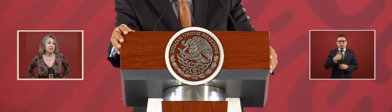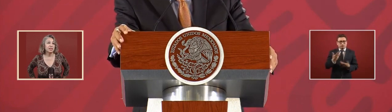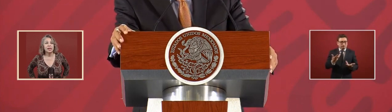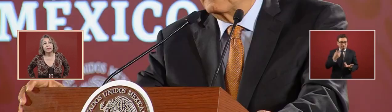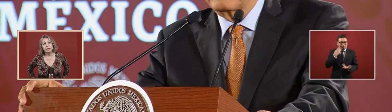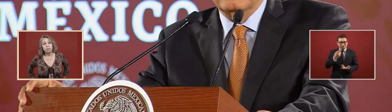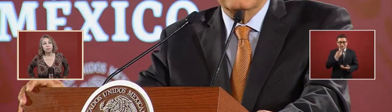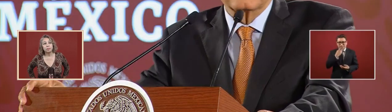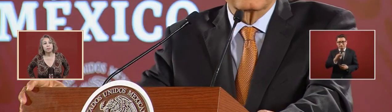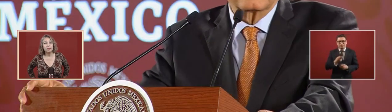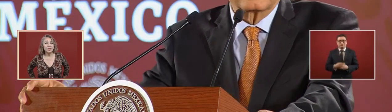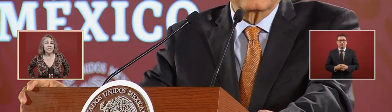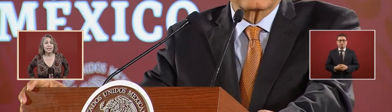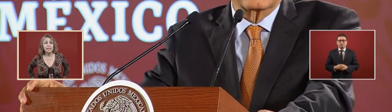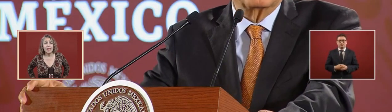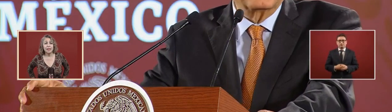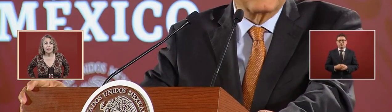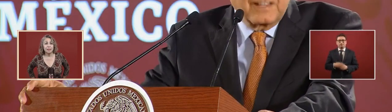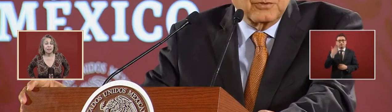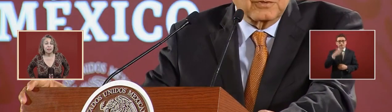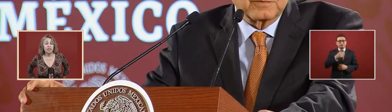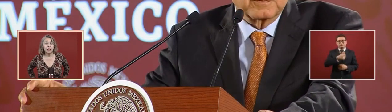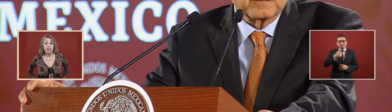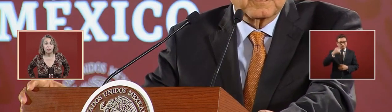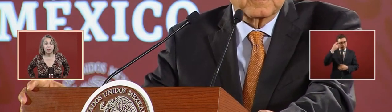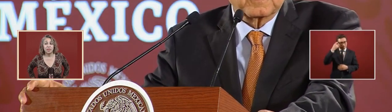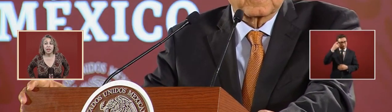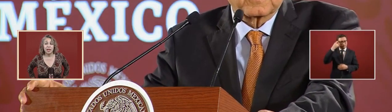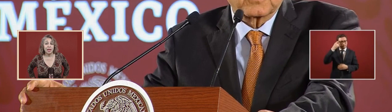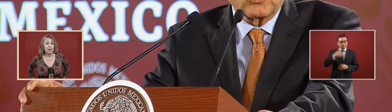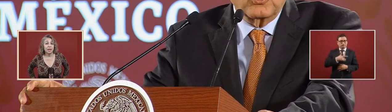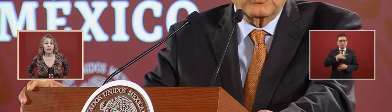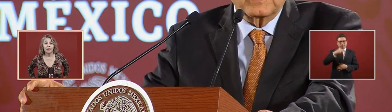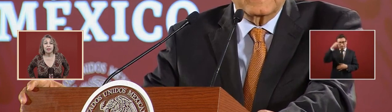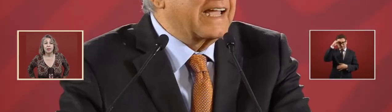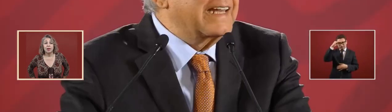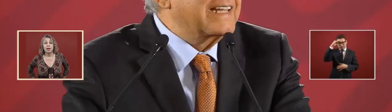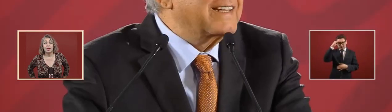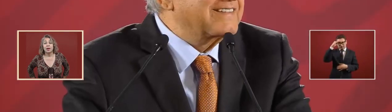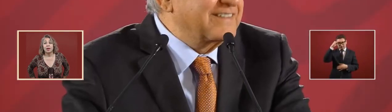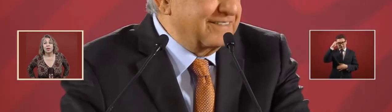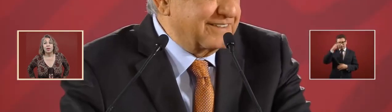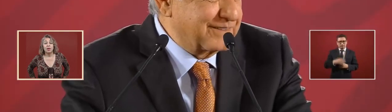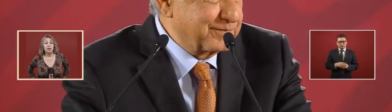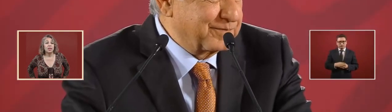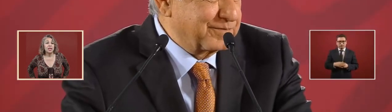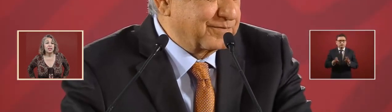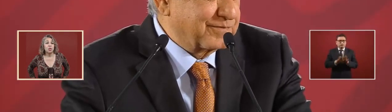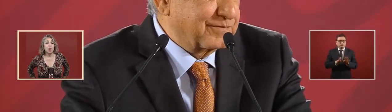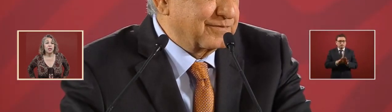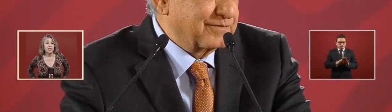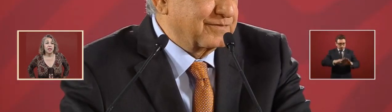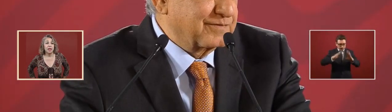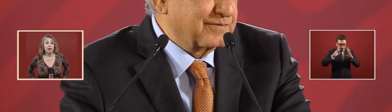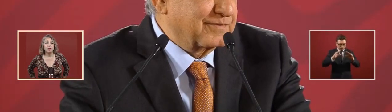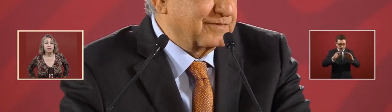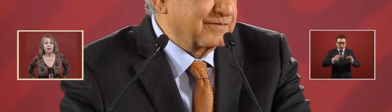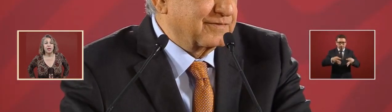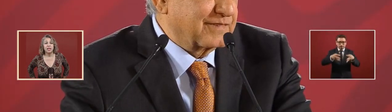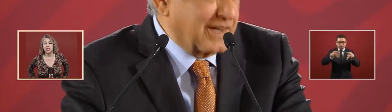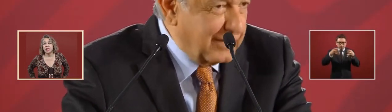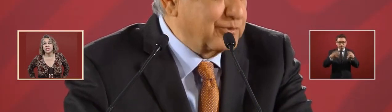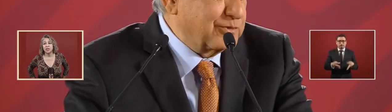anything else. Is that pensando, they were thinking solo en la calidad de la enseñanza. Only in the quality